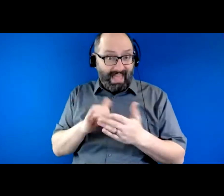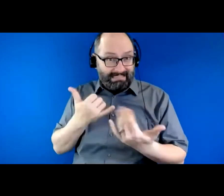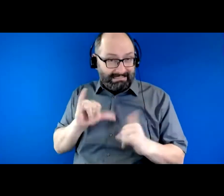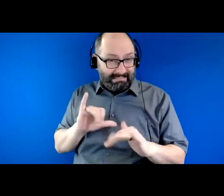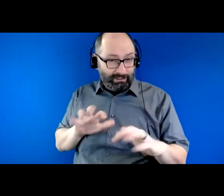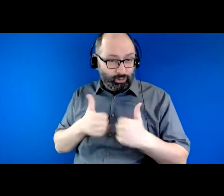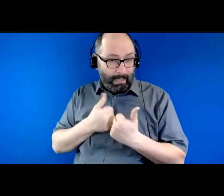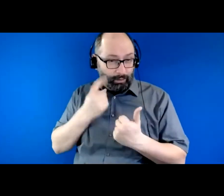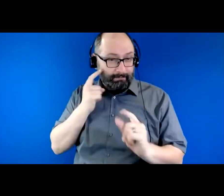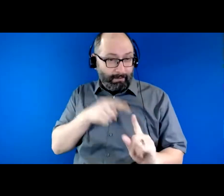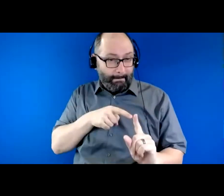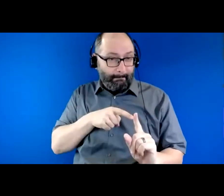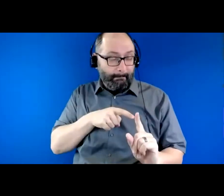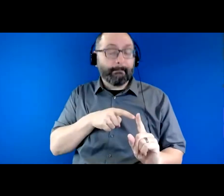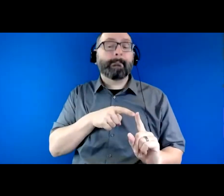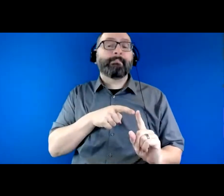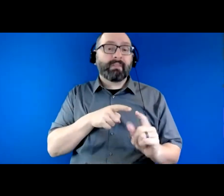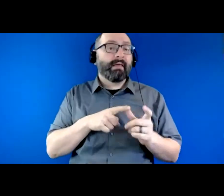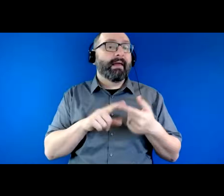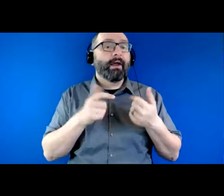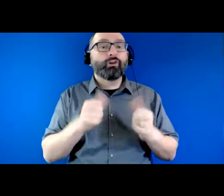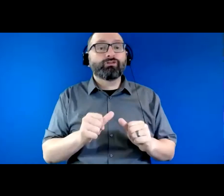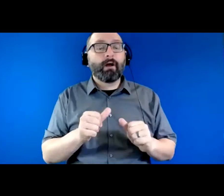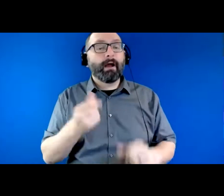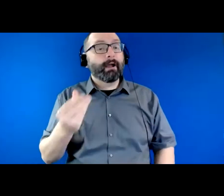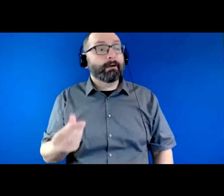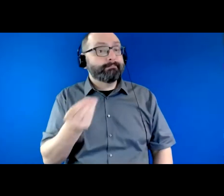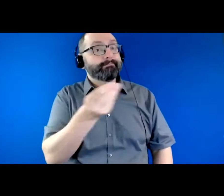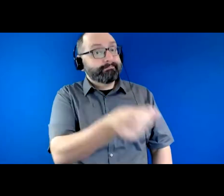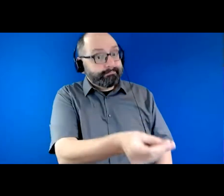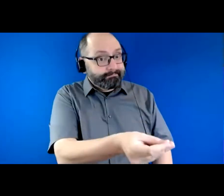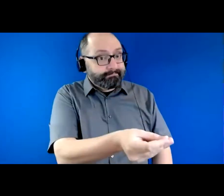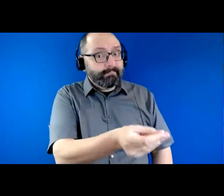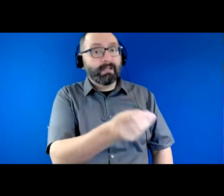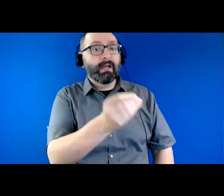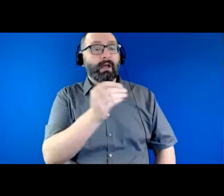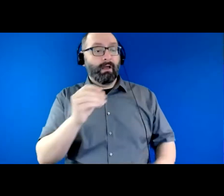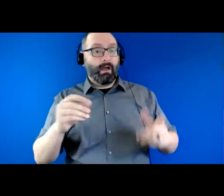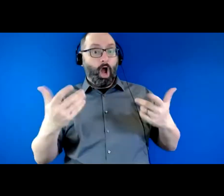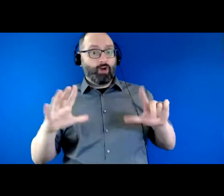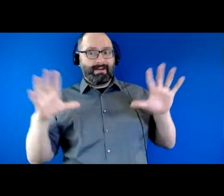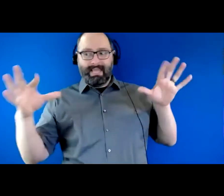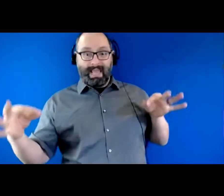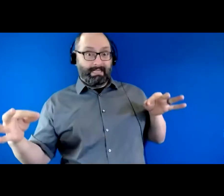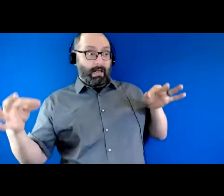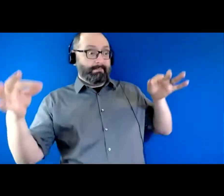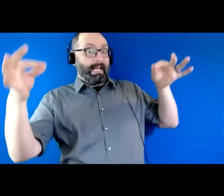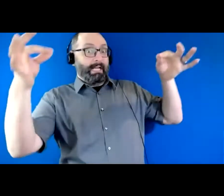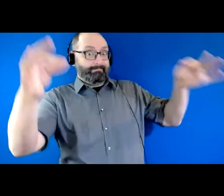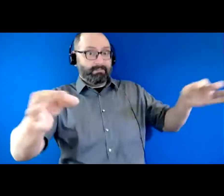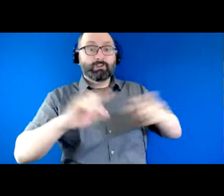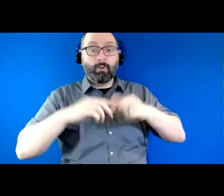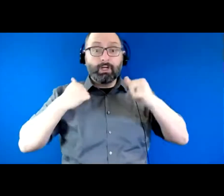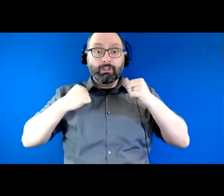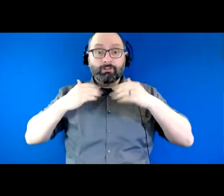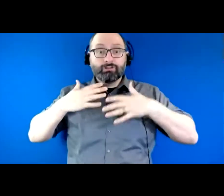challenging for them to get dressed appropriately, you can try handing them the item, like oriented to how to put it on. So handing them the shirt facing,